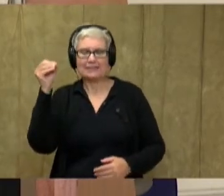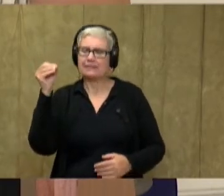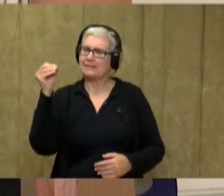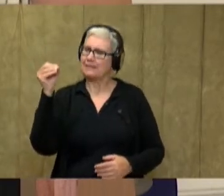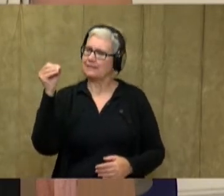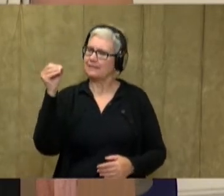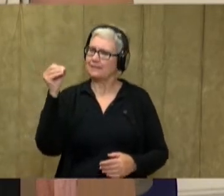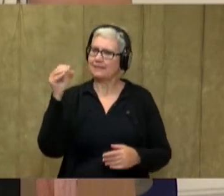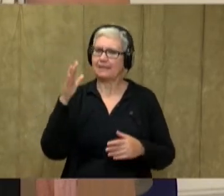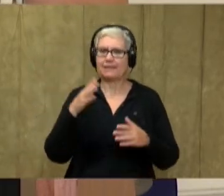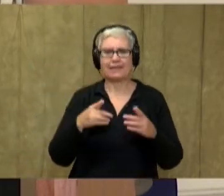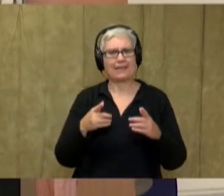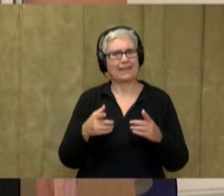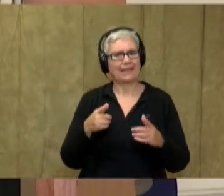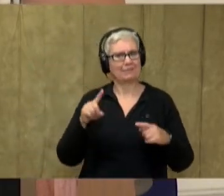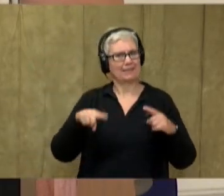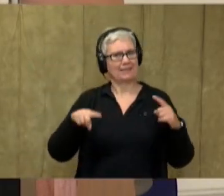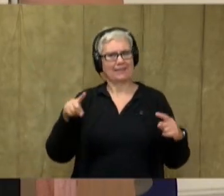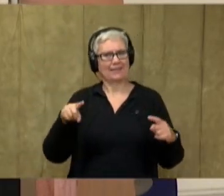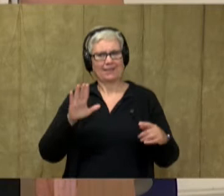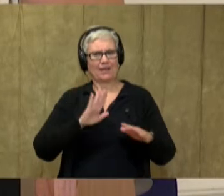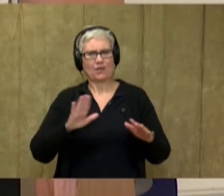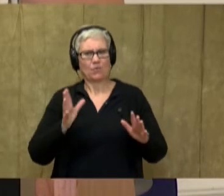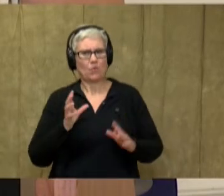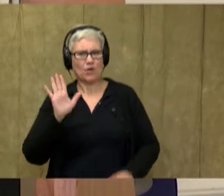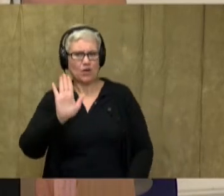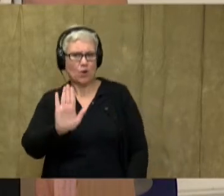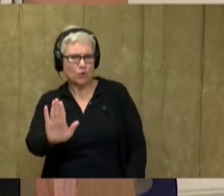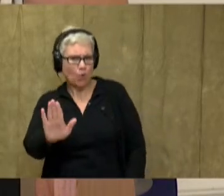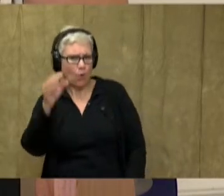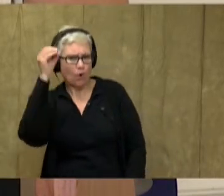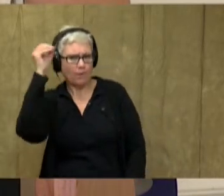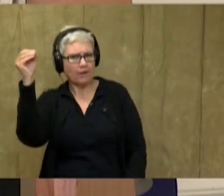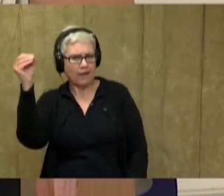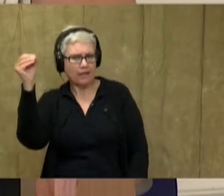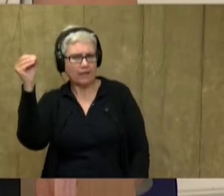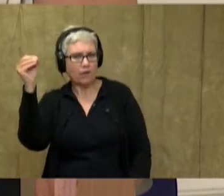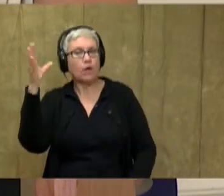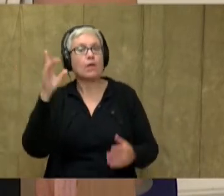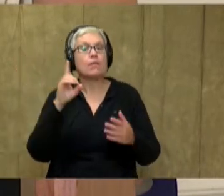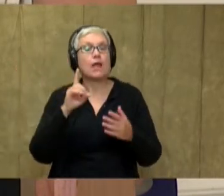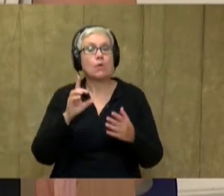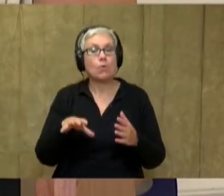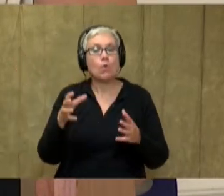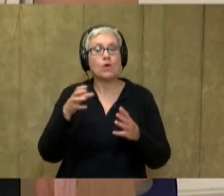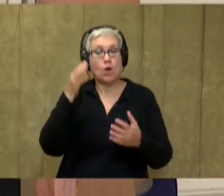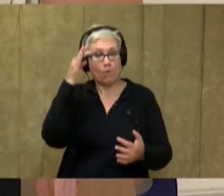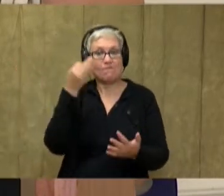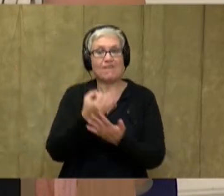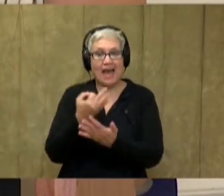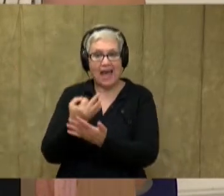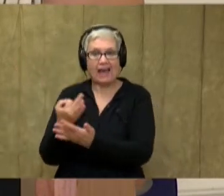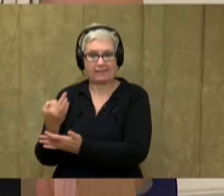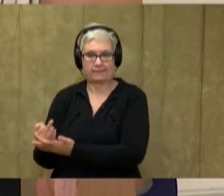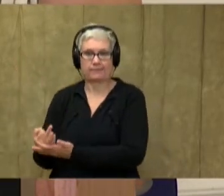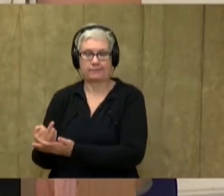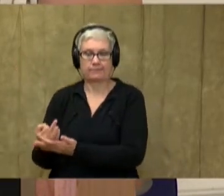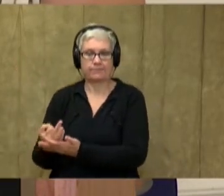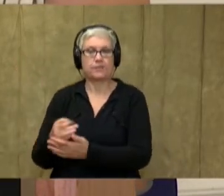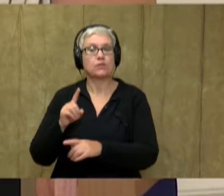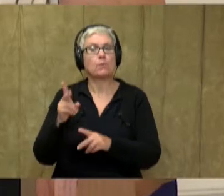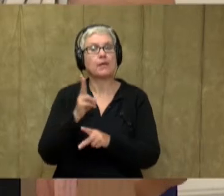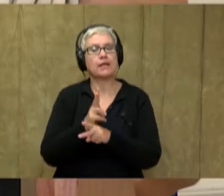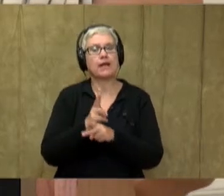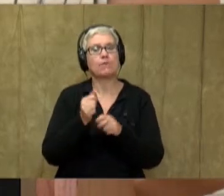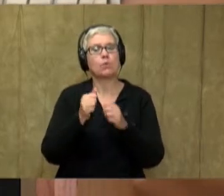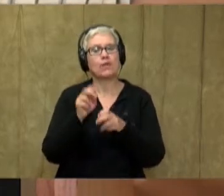very biased. And they don't want to know your opinion. They don't want to know what you think. They want to know the accurate facts. So be very, very careful with